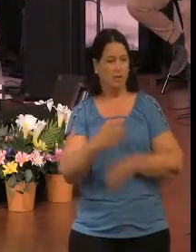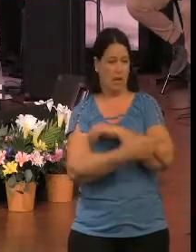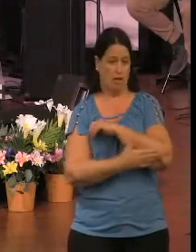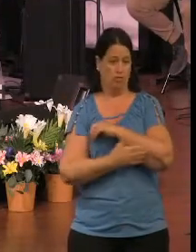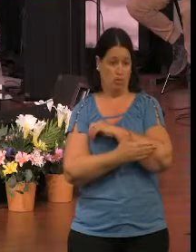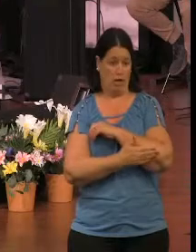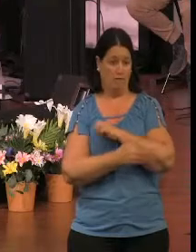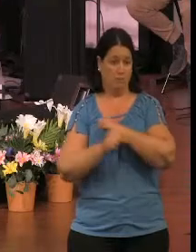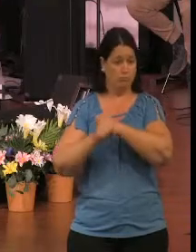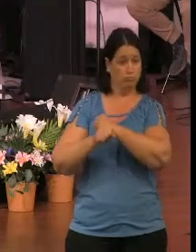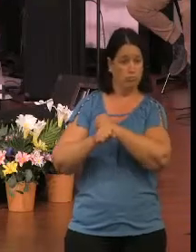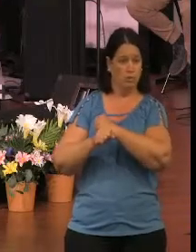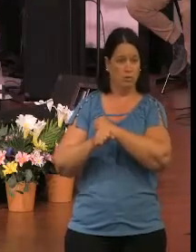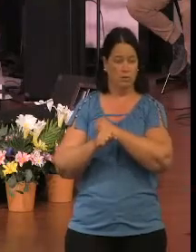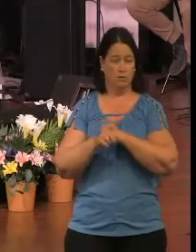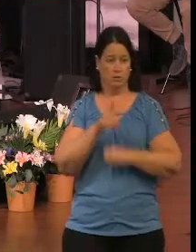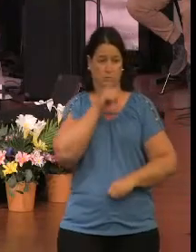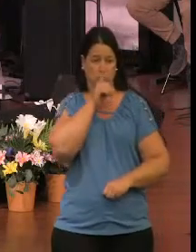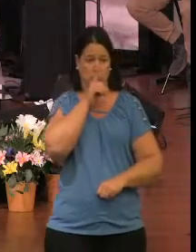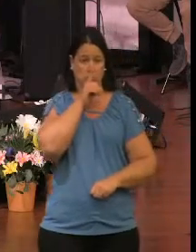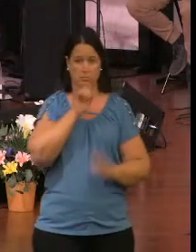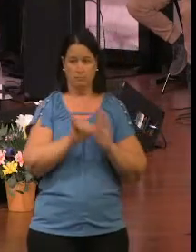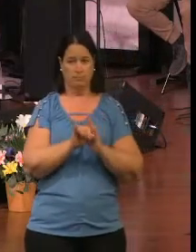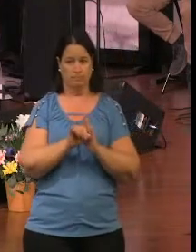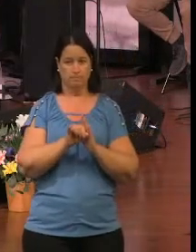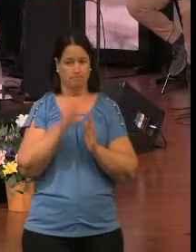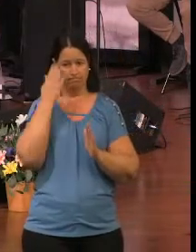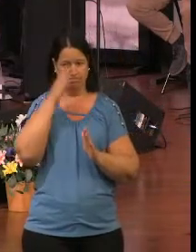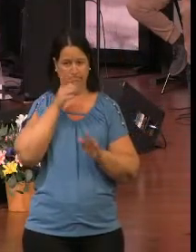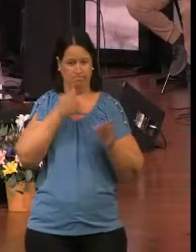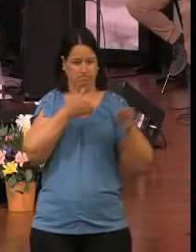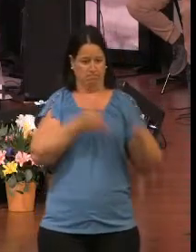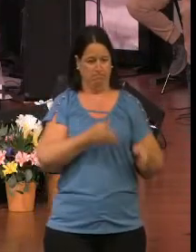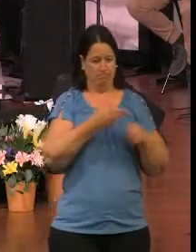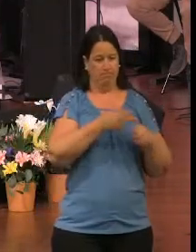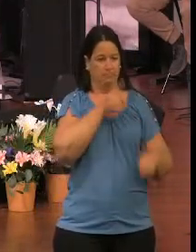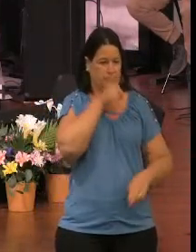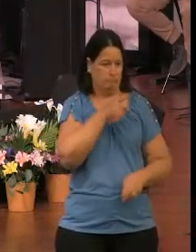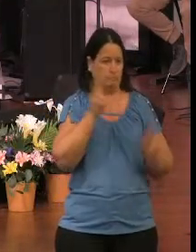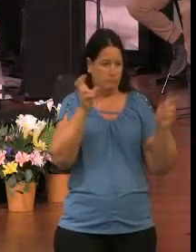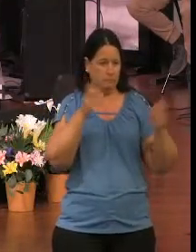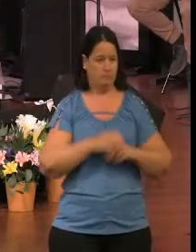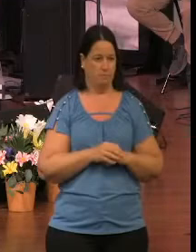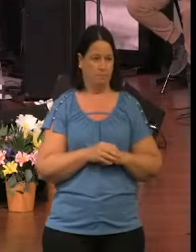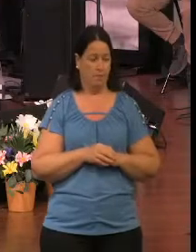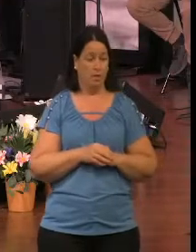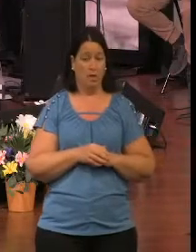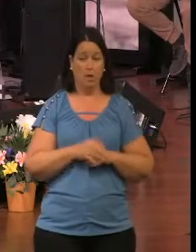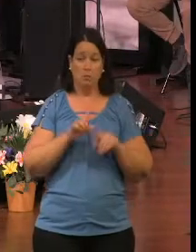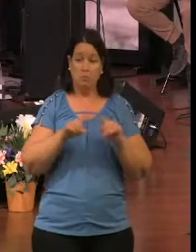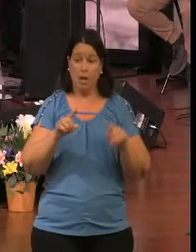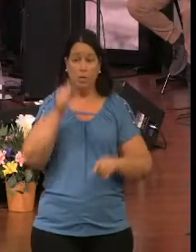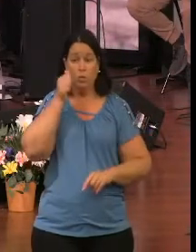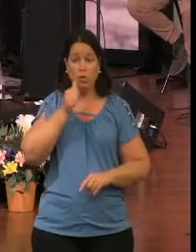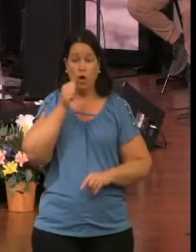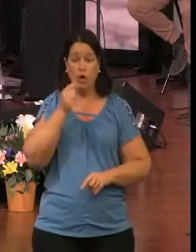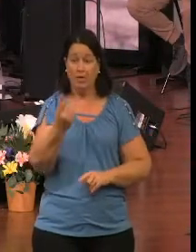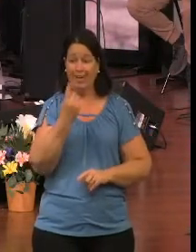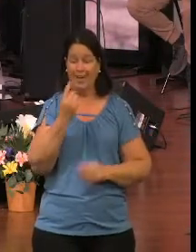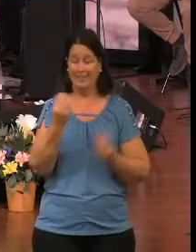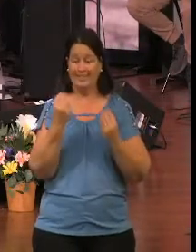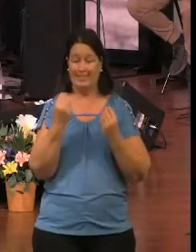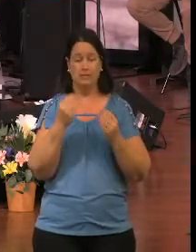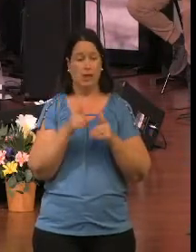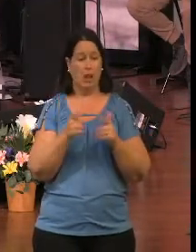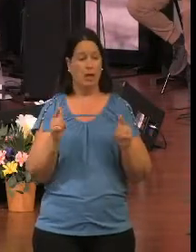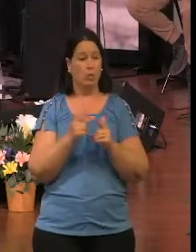their real identity is kept on the down low. But they had a little girl that was teaching them the language. So,